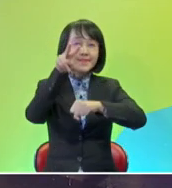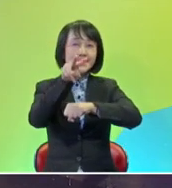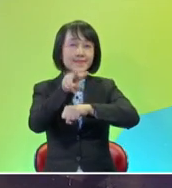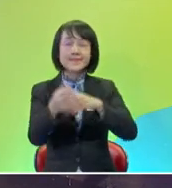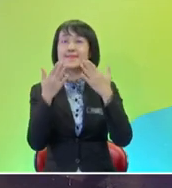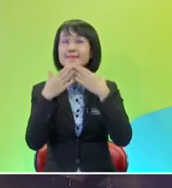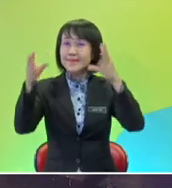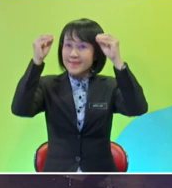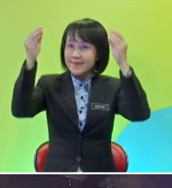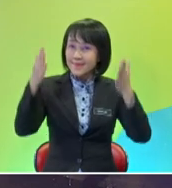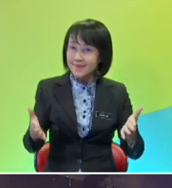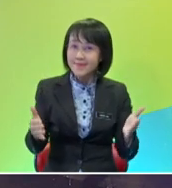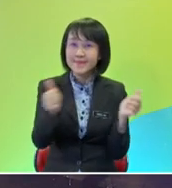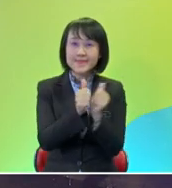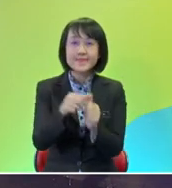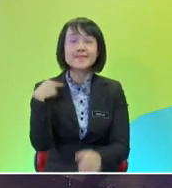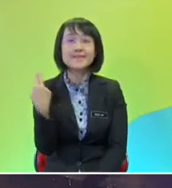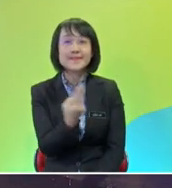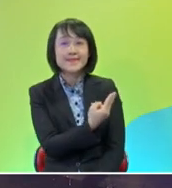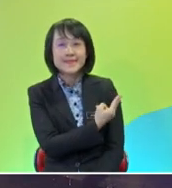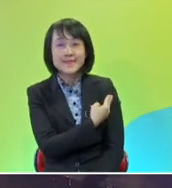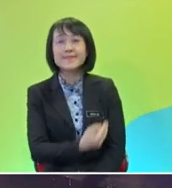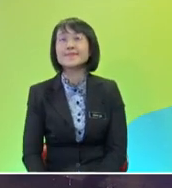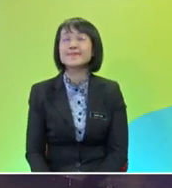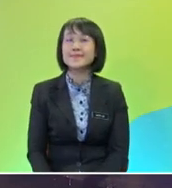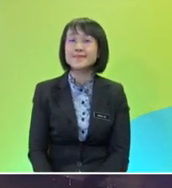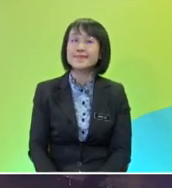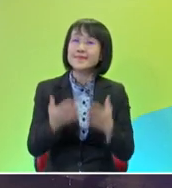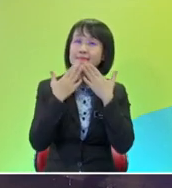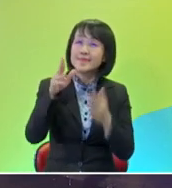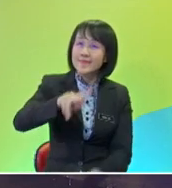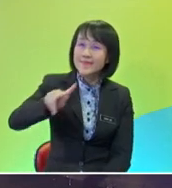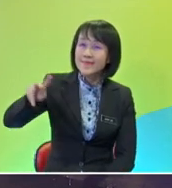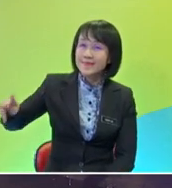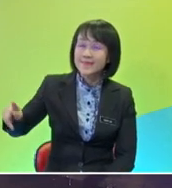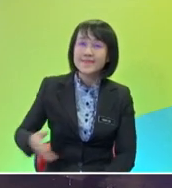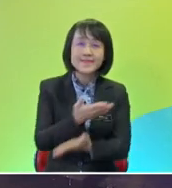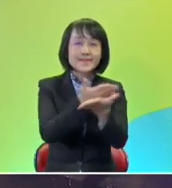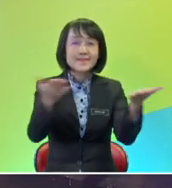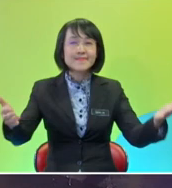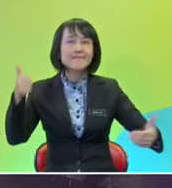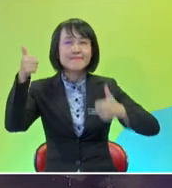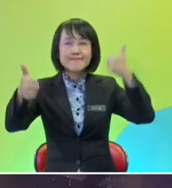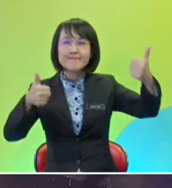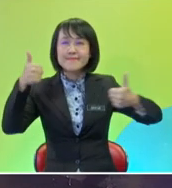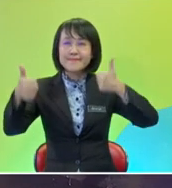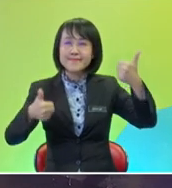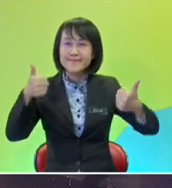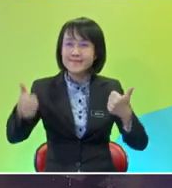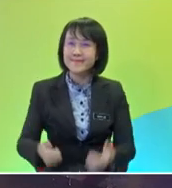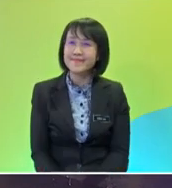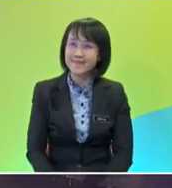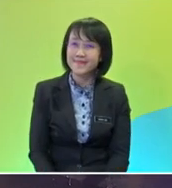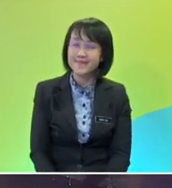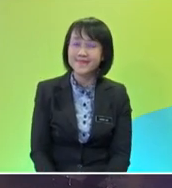you teacher for being with us and sharing your knowledge, and thank you pupils online. You guys are very outspoken today. Good job. And